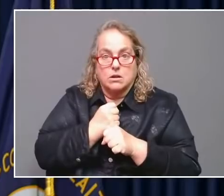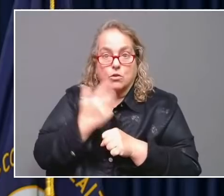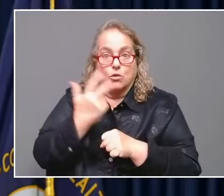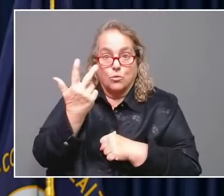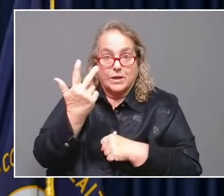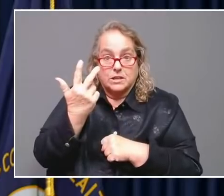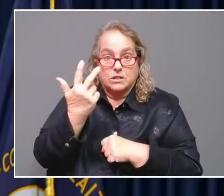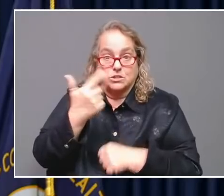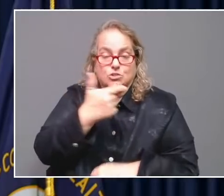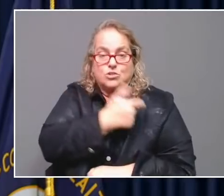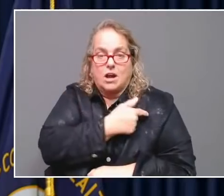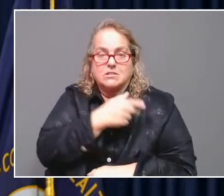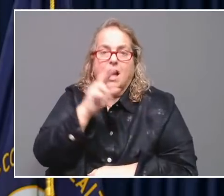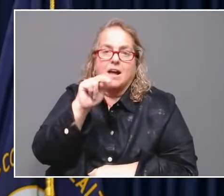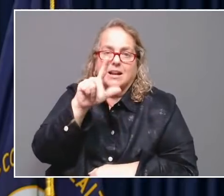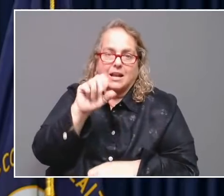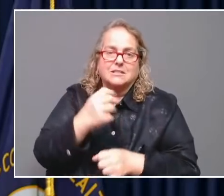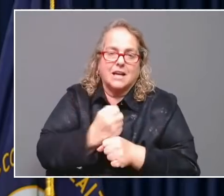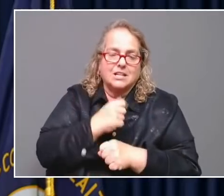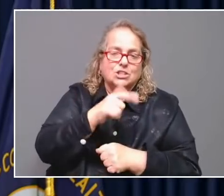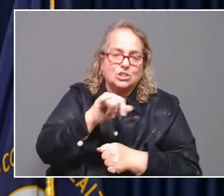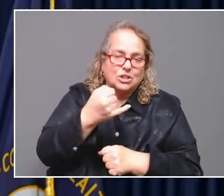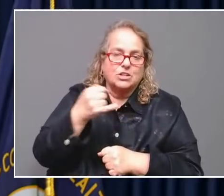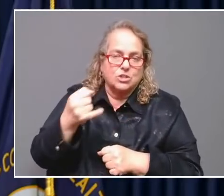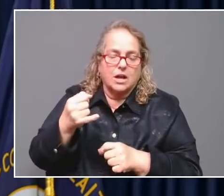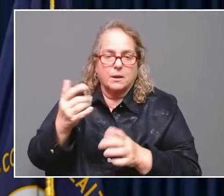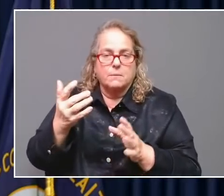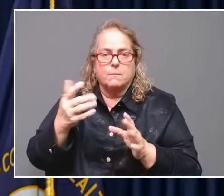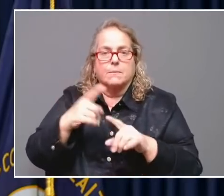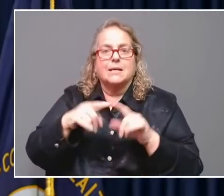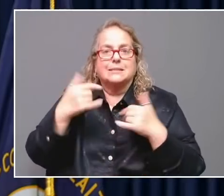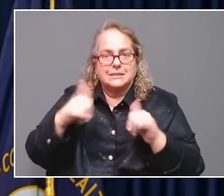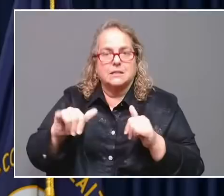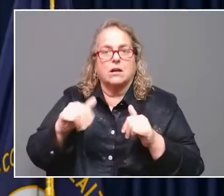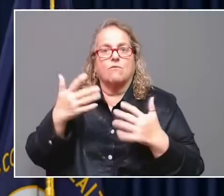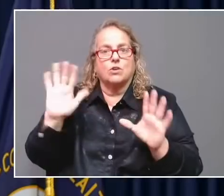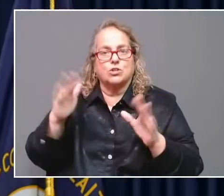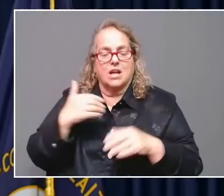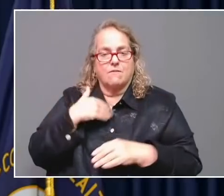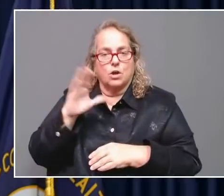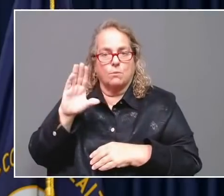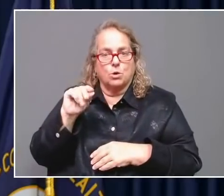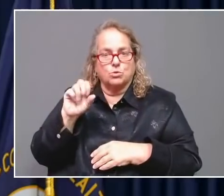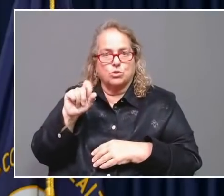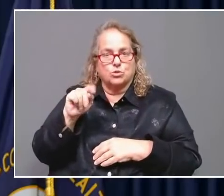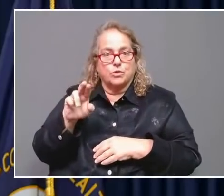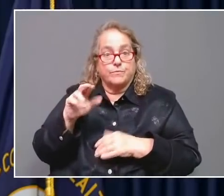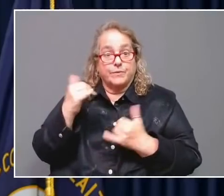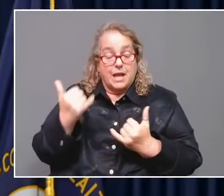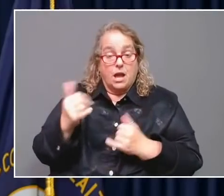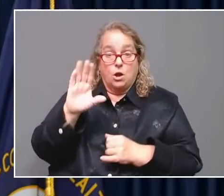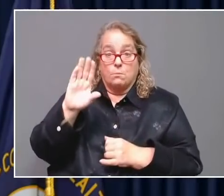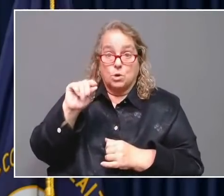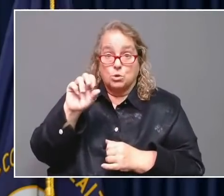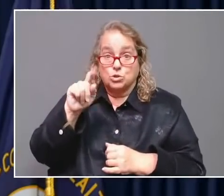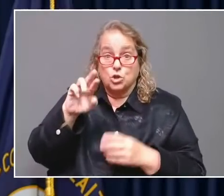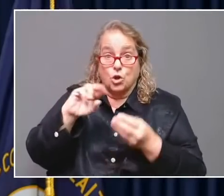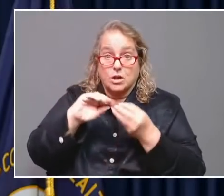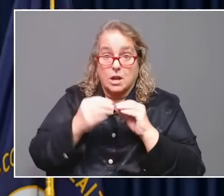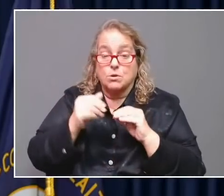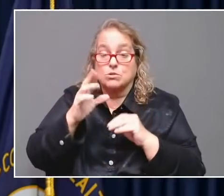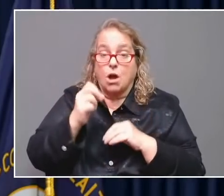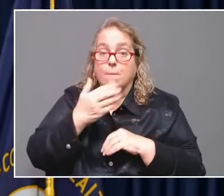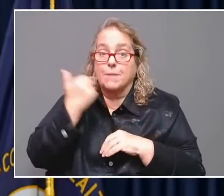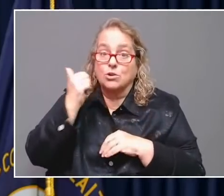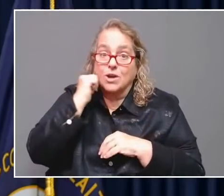they got the J&J, but they're still to the boosted stage. Now, what I can say is the booster numbers are better on a daily basis than